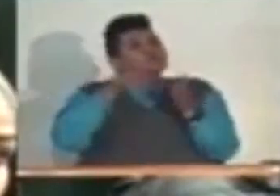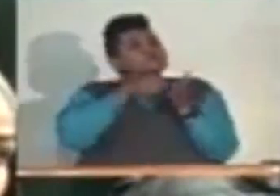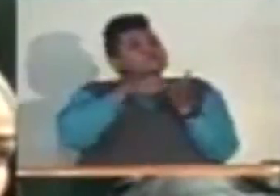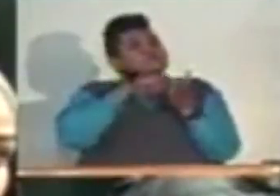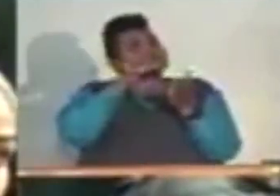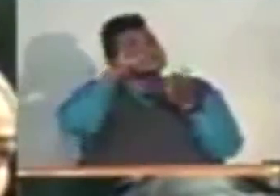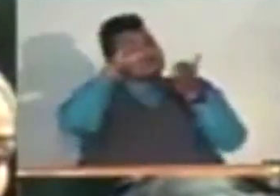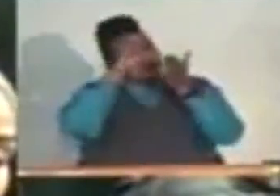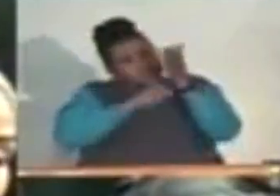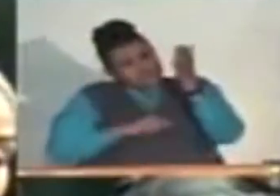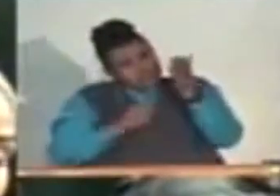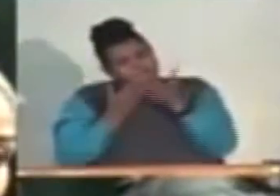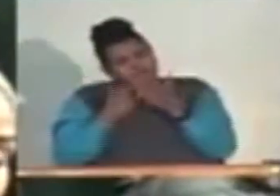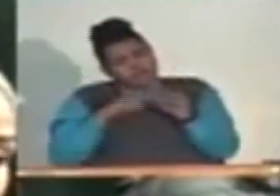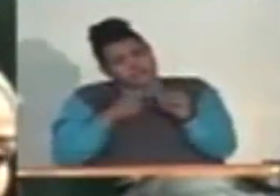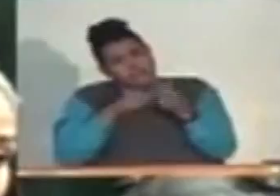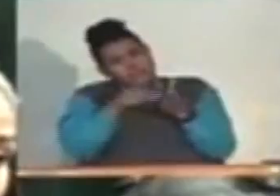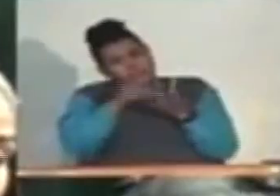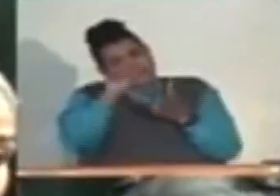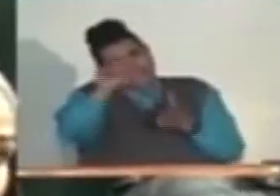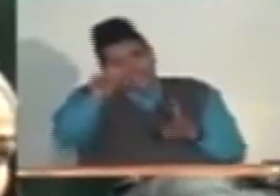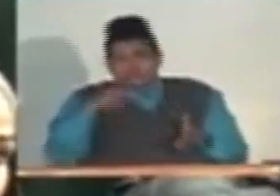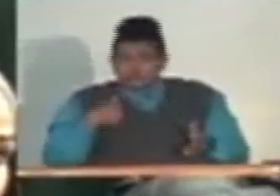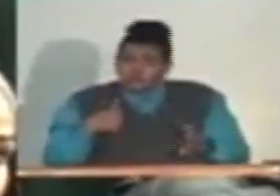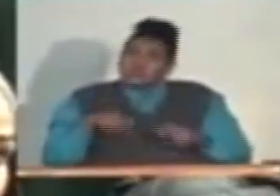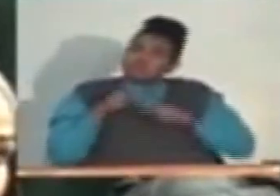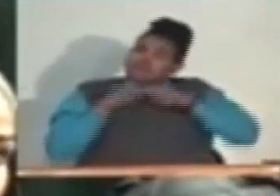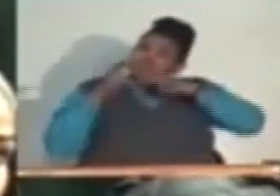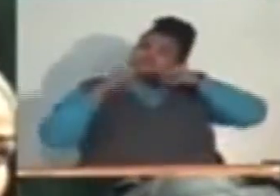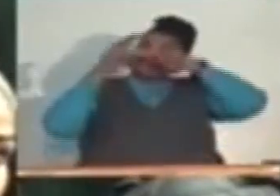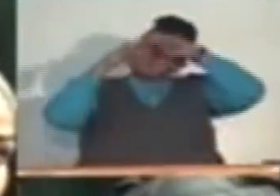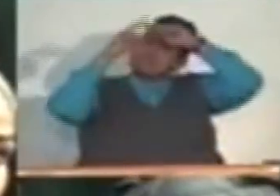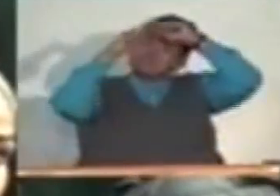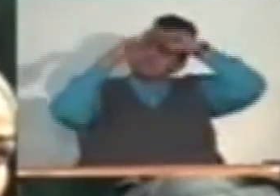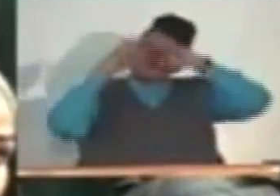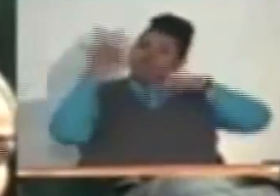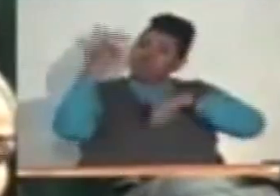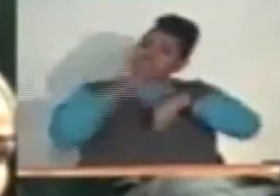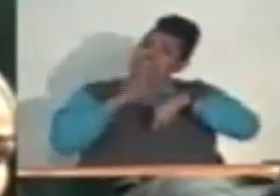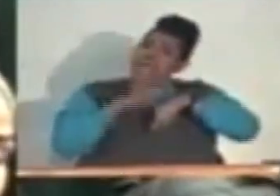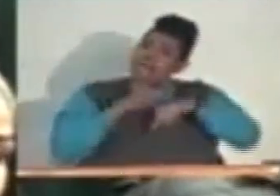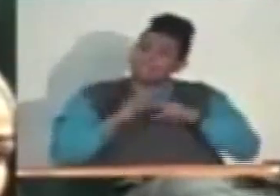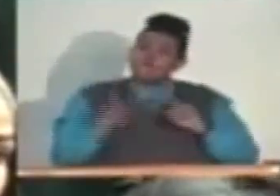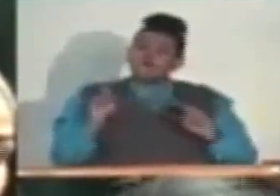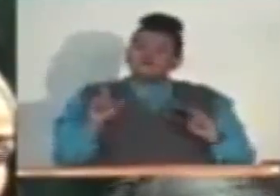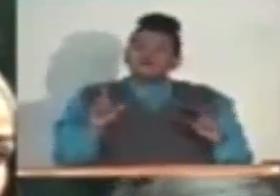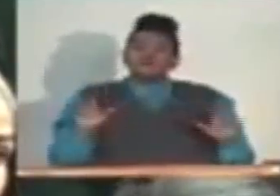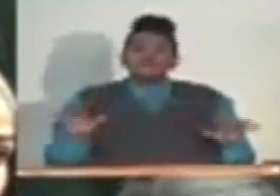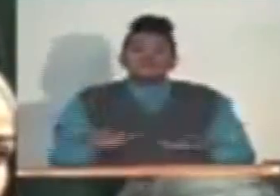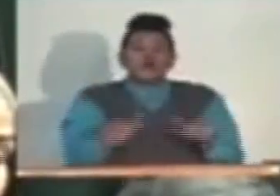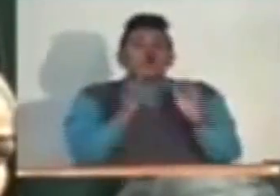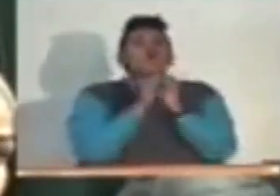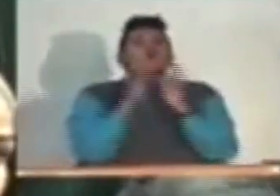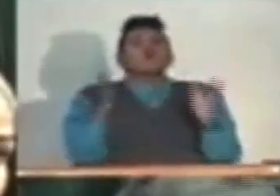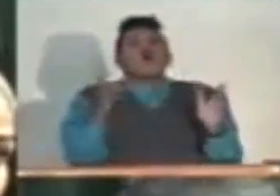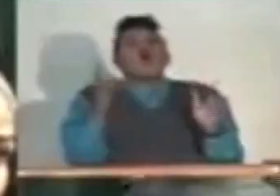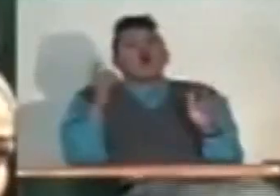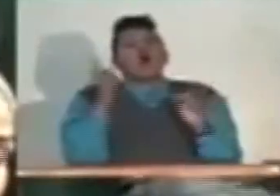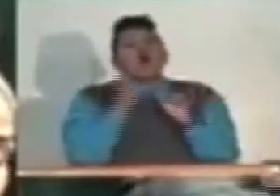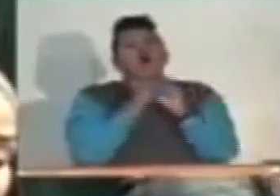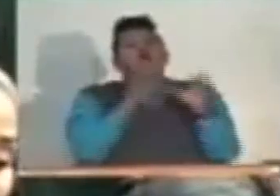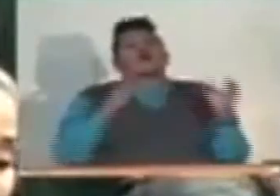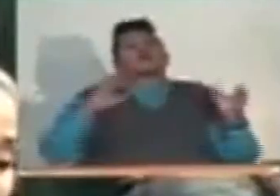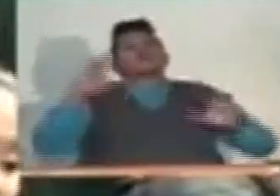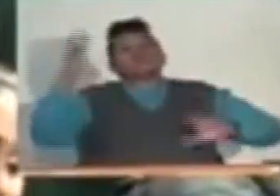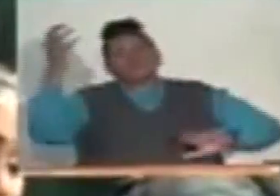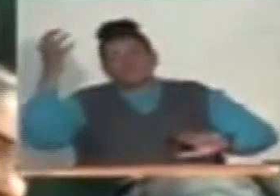3 times during our tenure at the wicket. But it should be done without causing undue